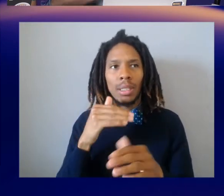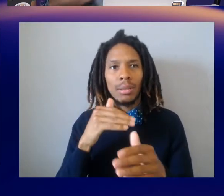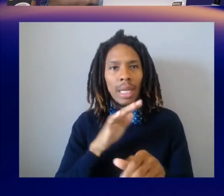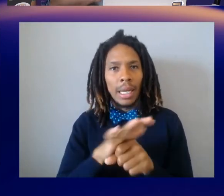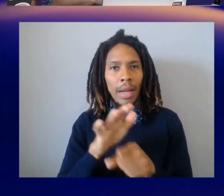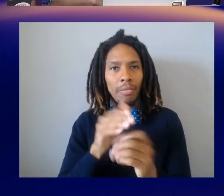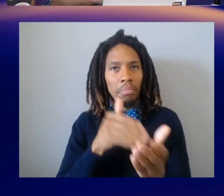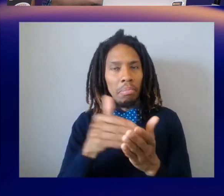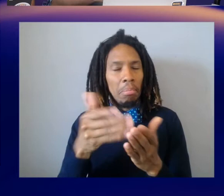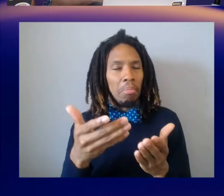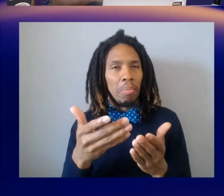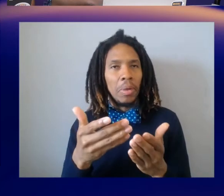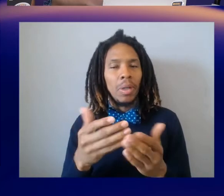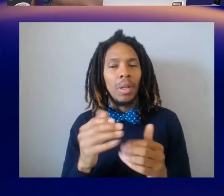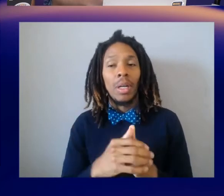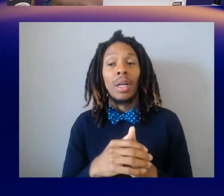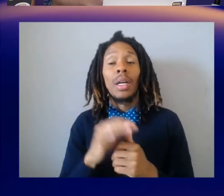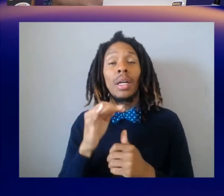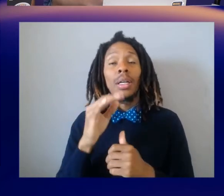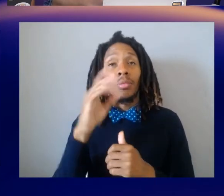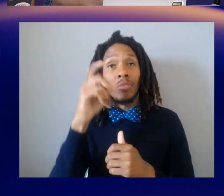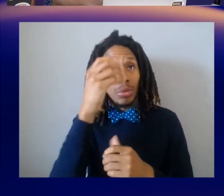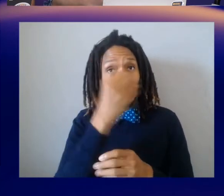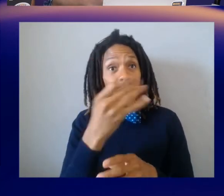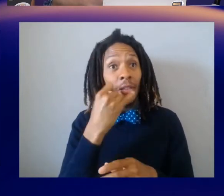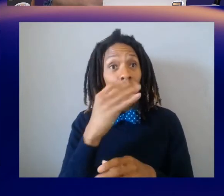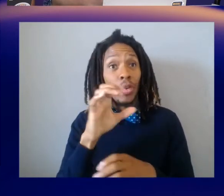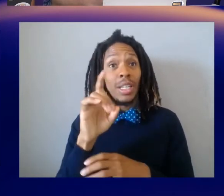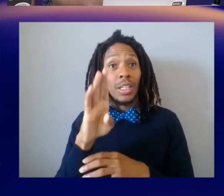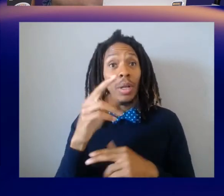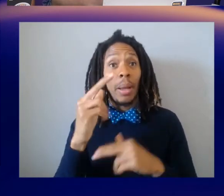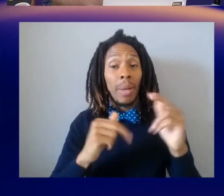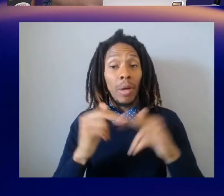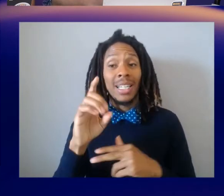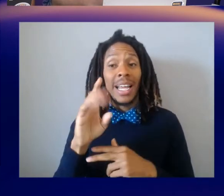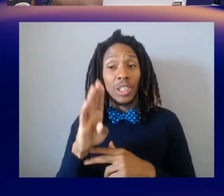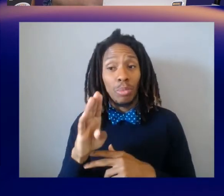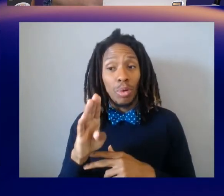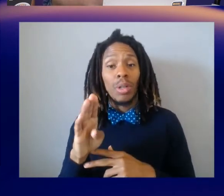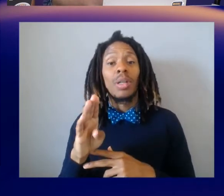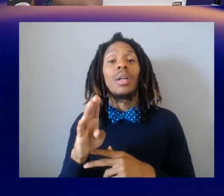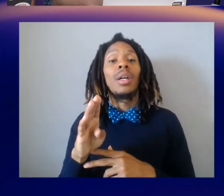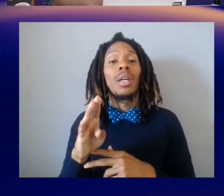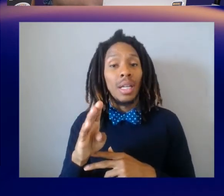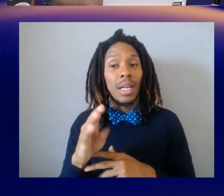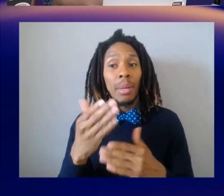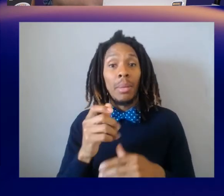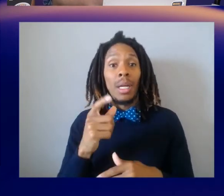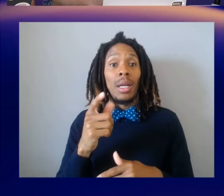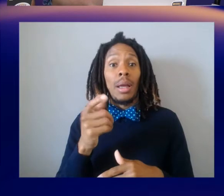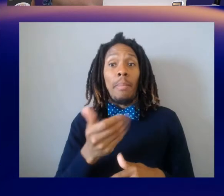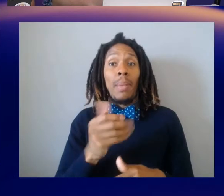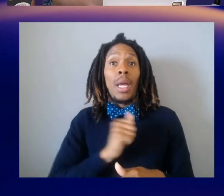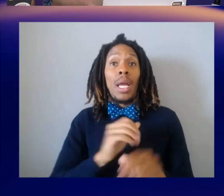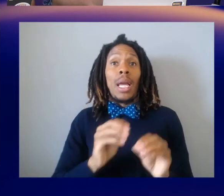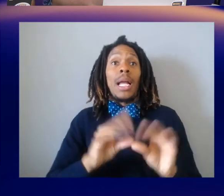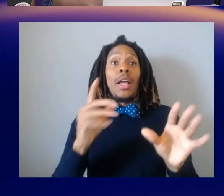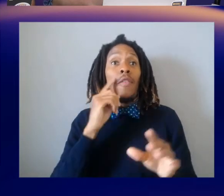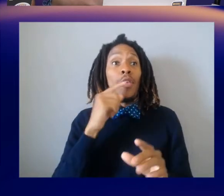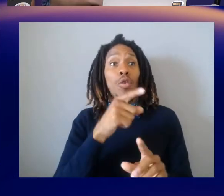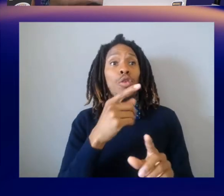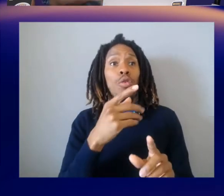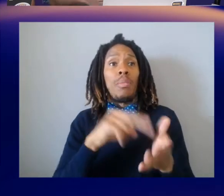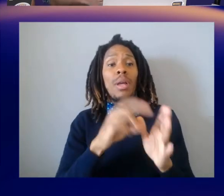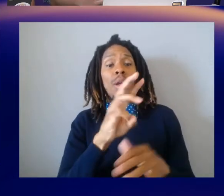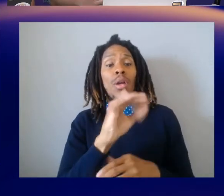just word to the wise, if you ever are dashboarding and you're building dashboards, it may be self-evident to you what those widgets are for, but for the